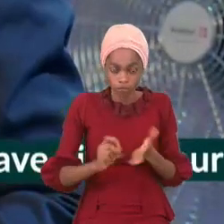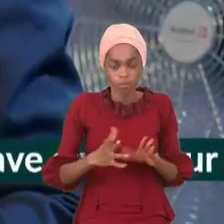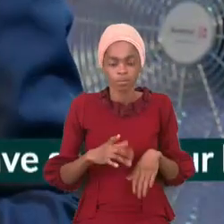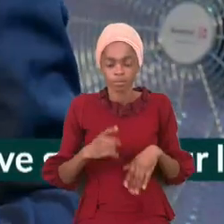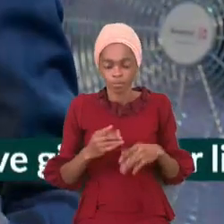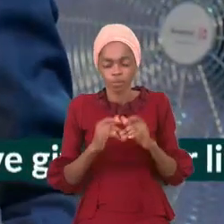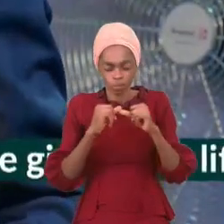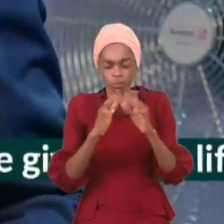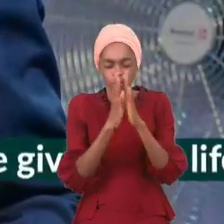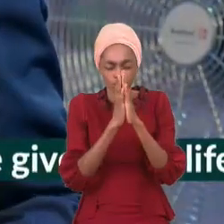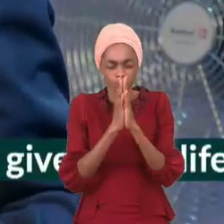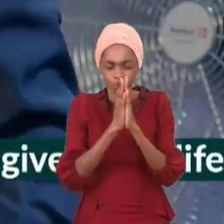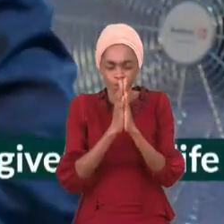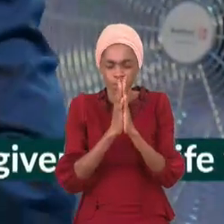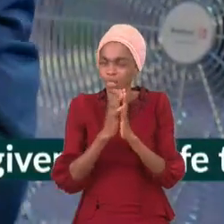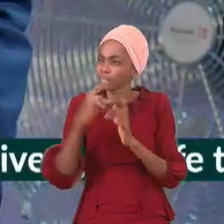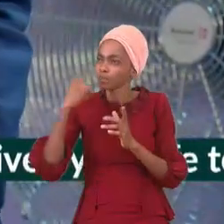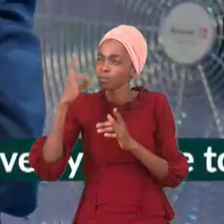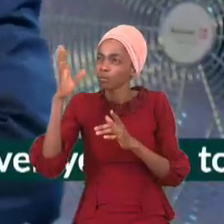Tonight is your night.